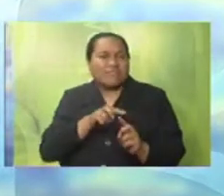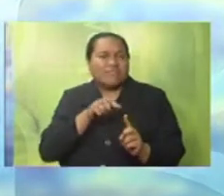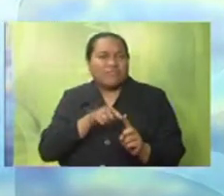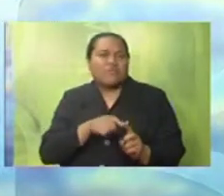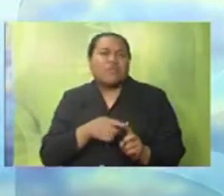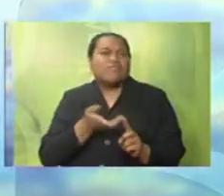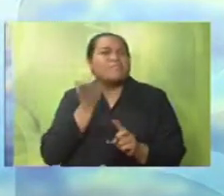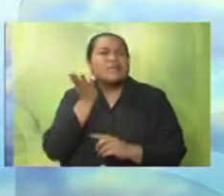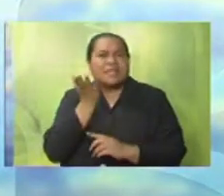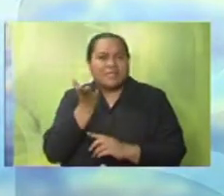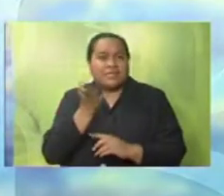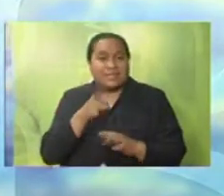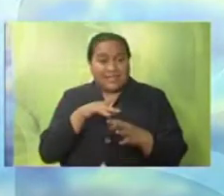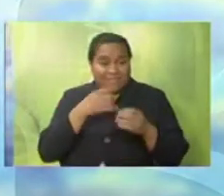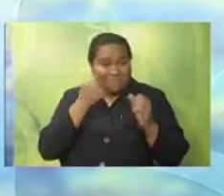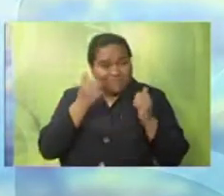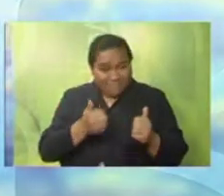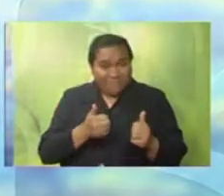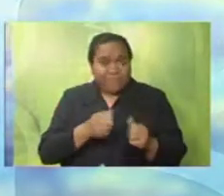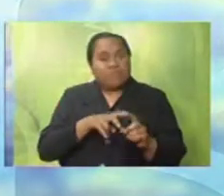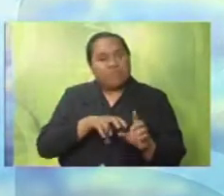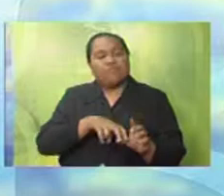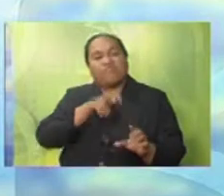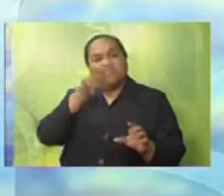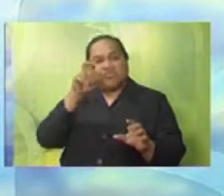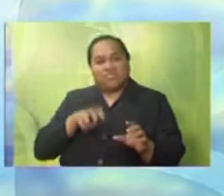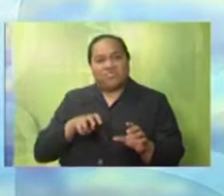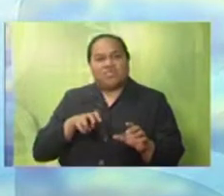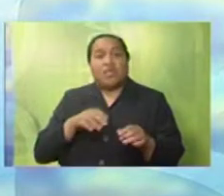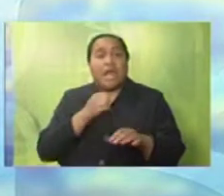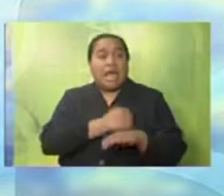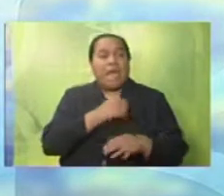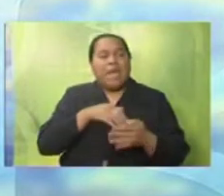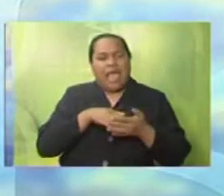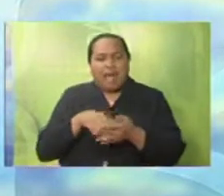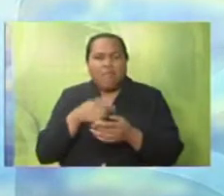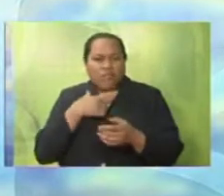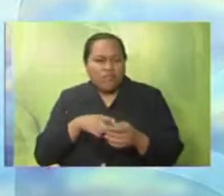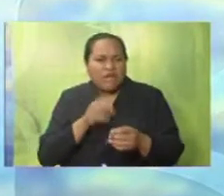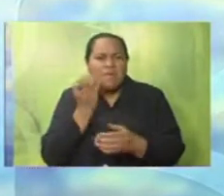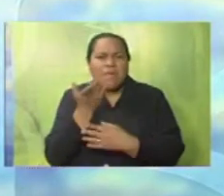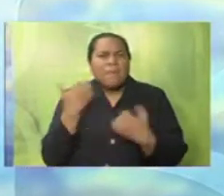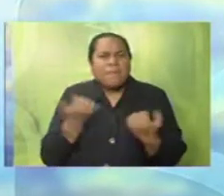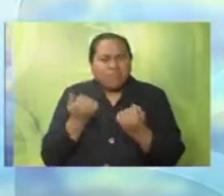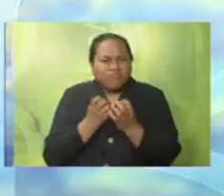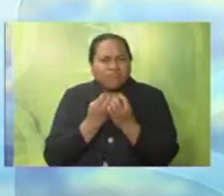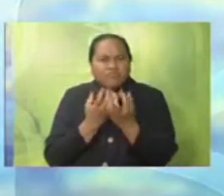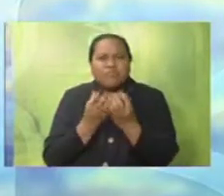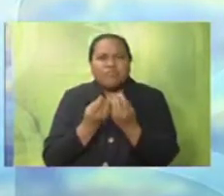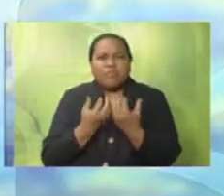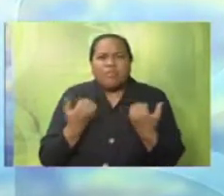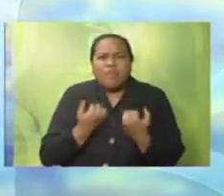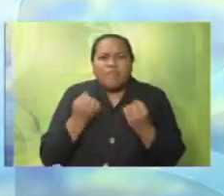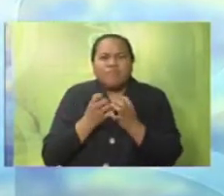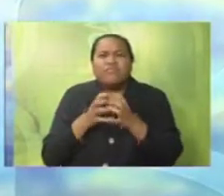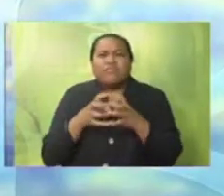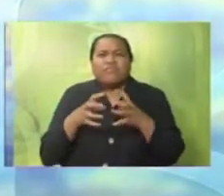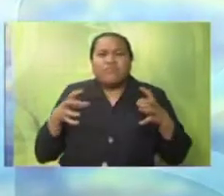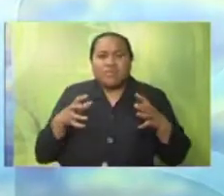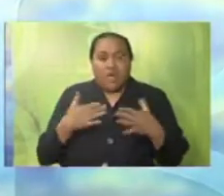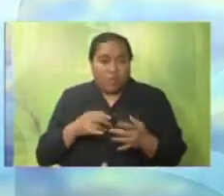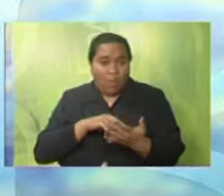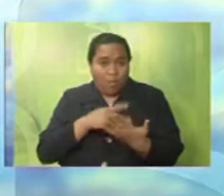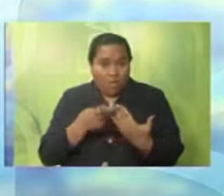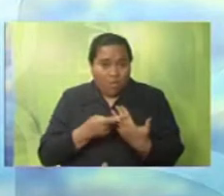Chikulubeni says the rehabilitation program for beggars will help government resolve the growing number of beggars in Fiji. To carry out this program,